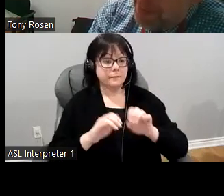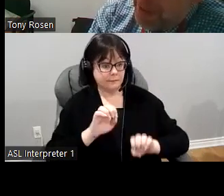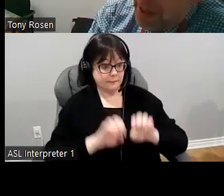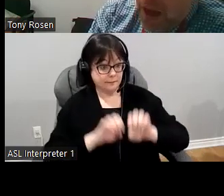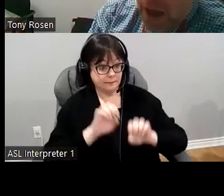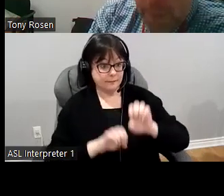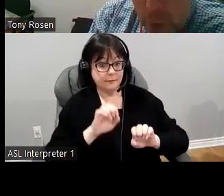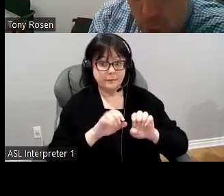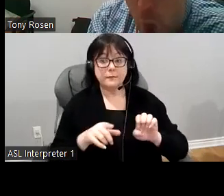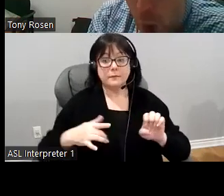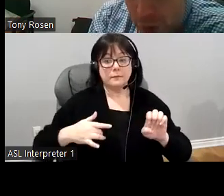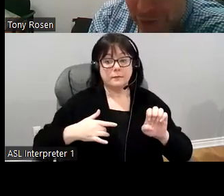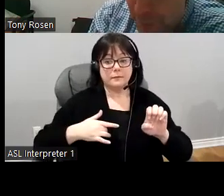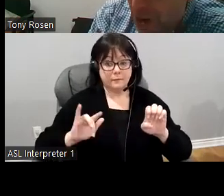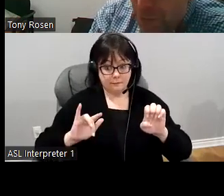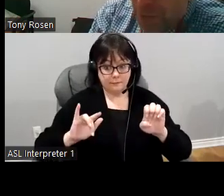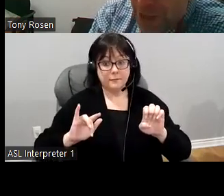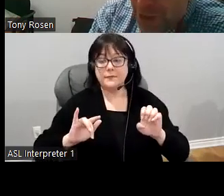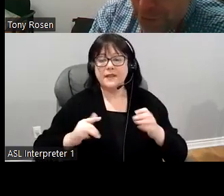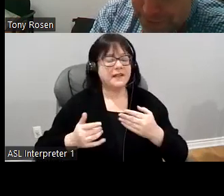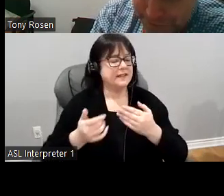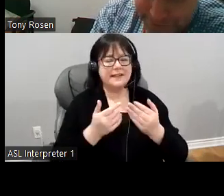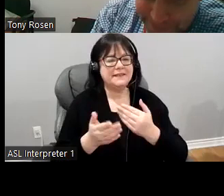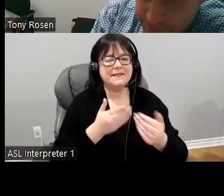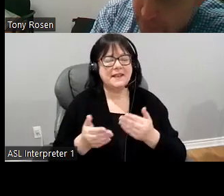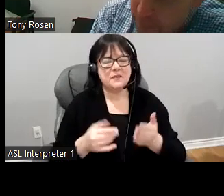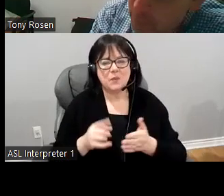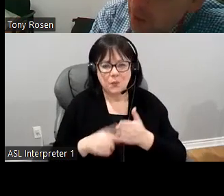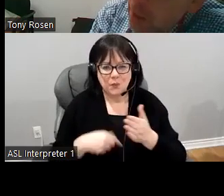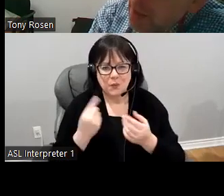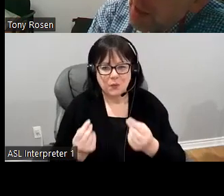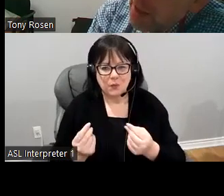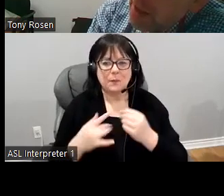is typically prolonged, no matter what we do.